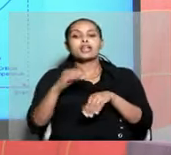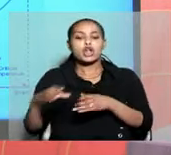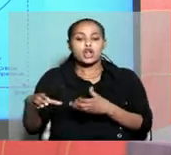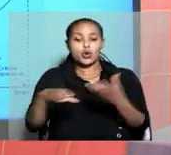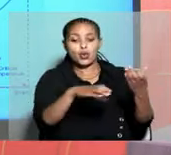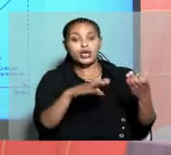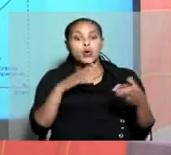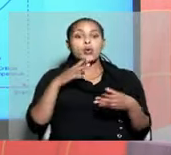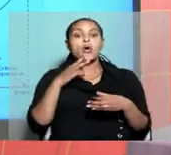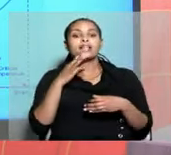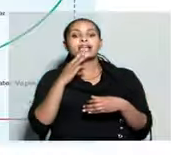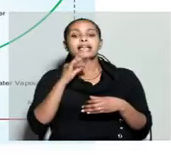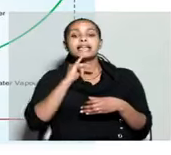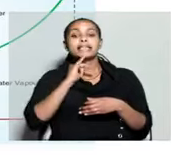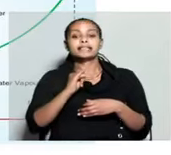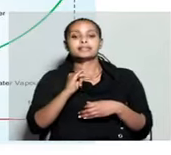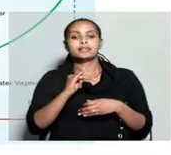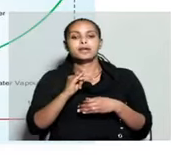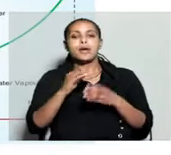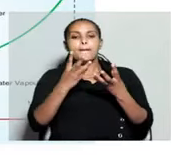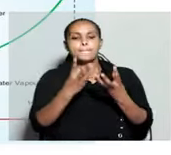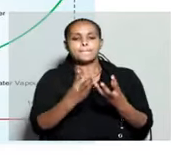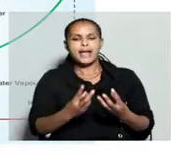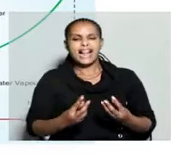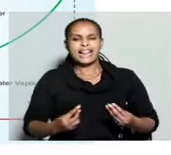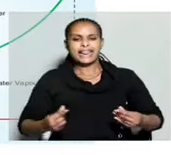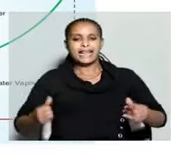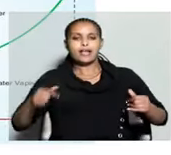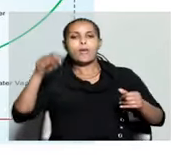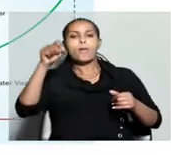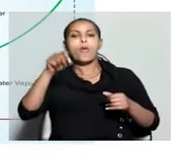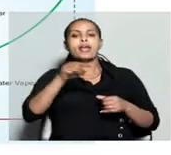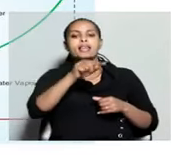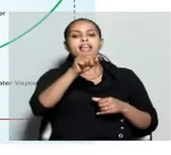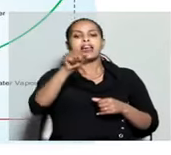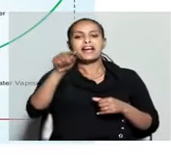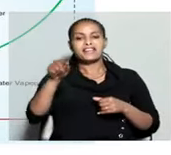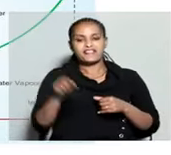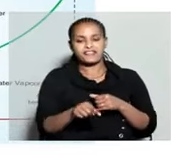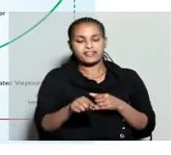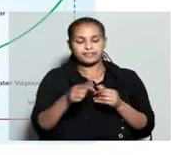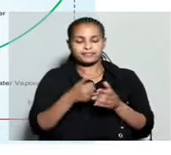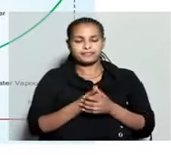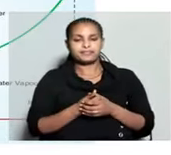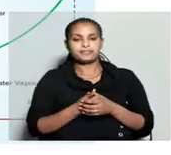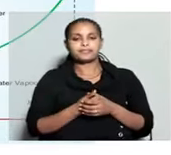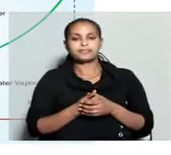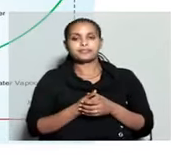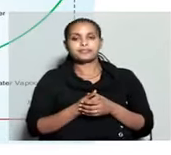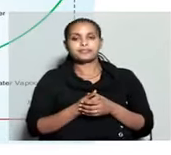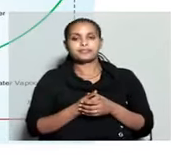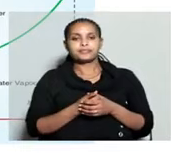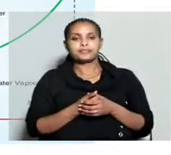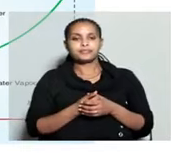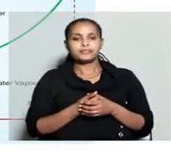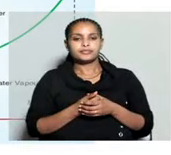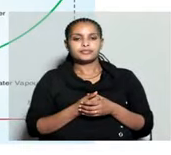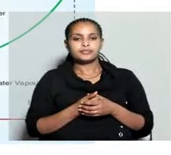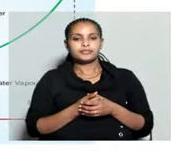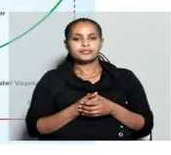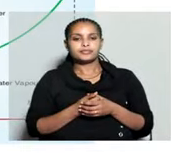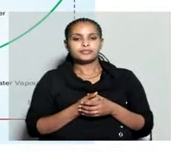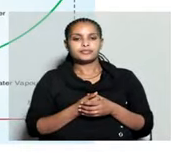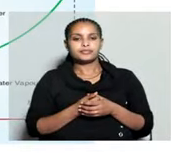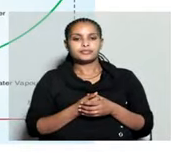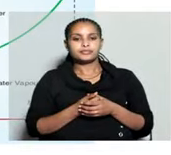liquid water is melting point curve. Melting point